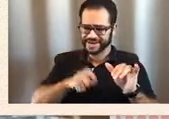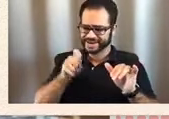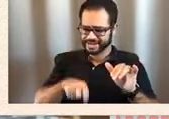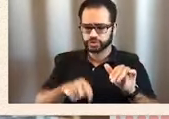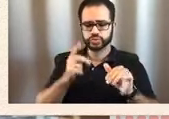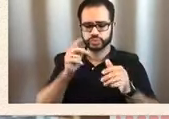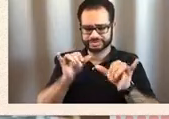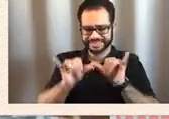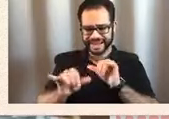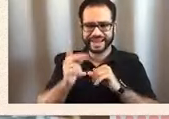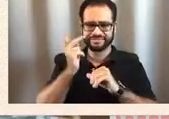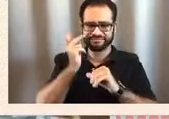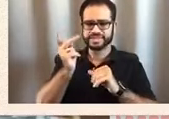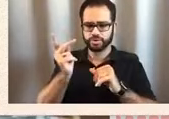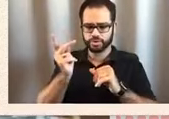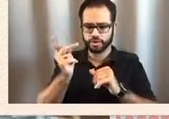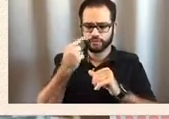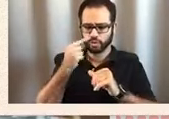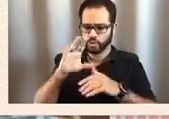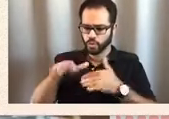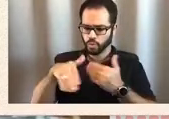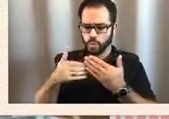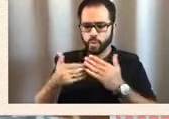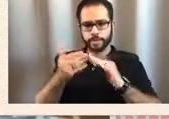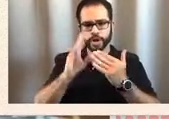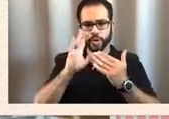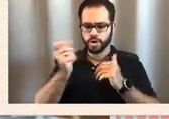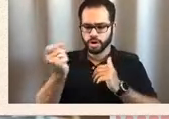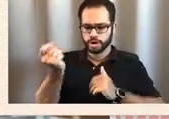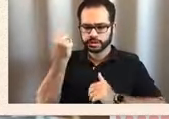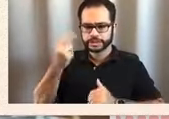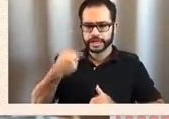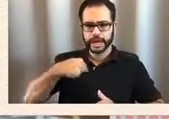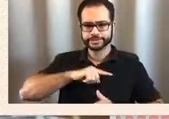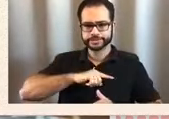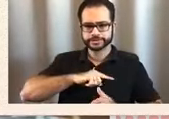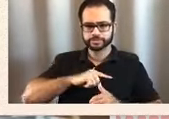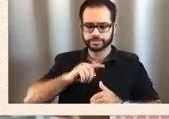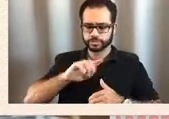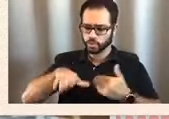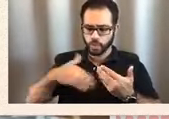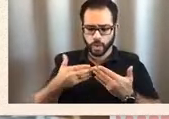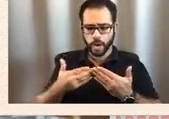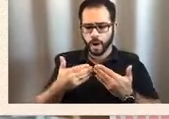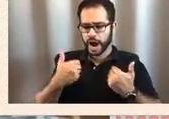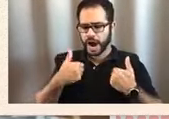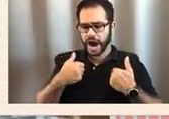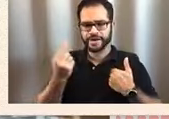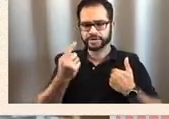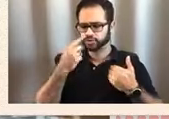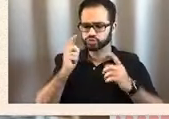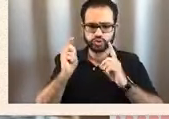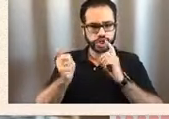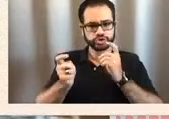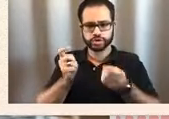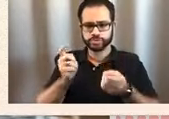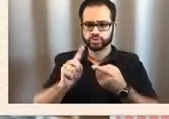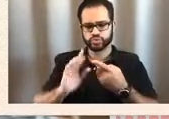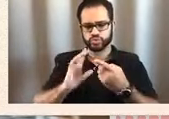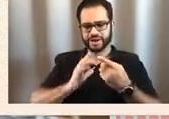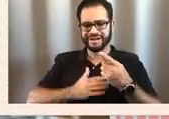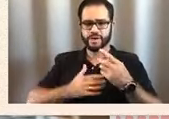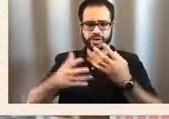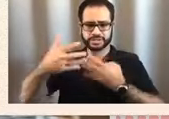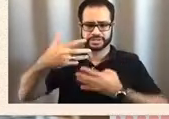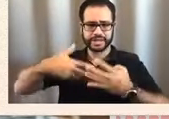will understand us. We all have something to contribute to our society, even if it